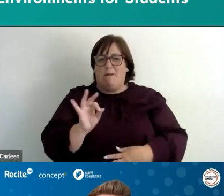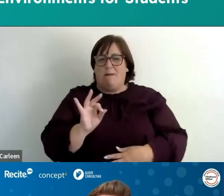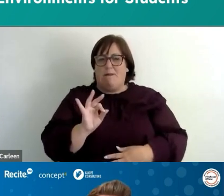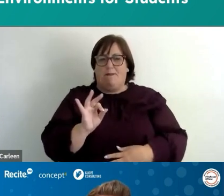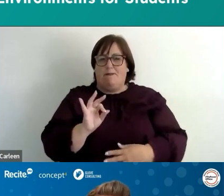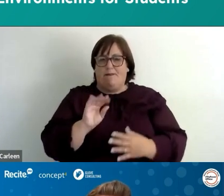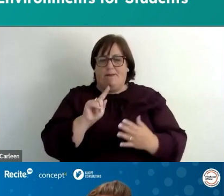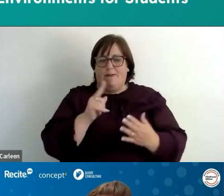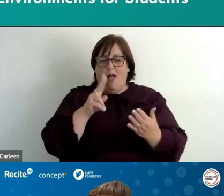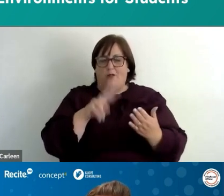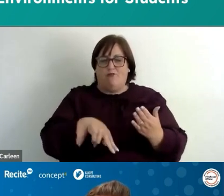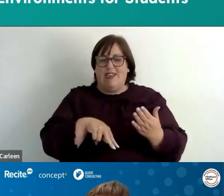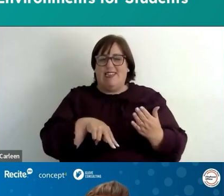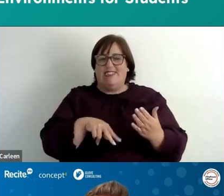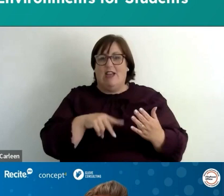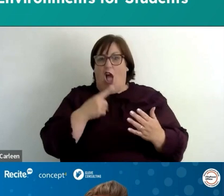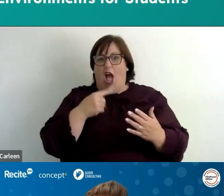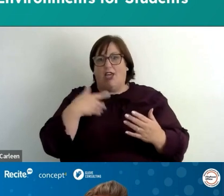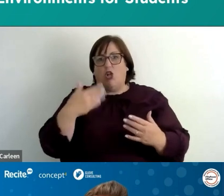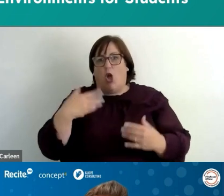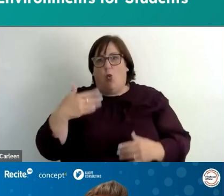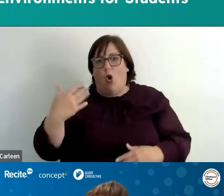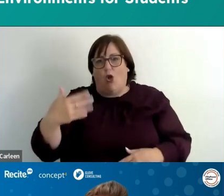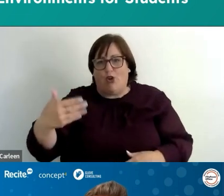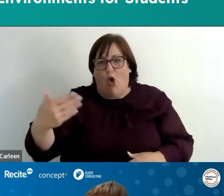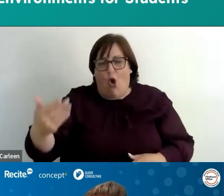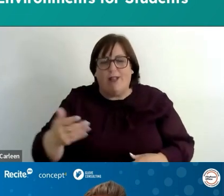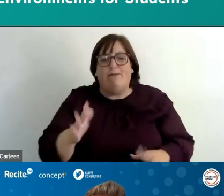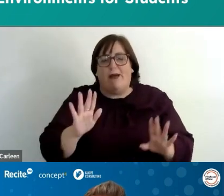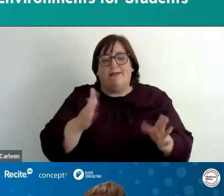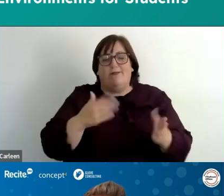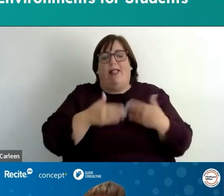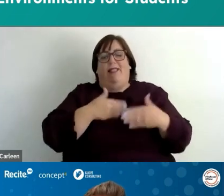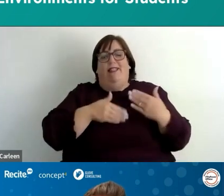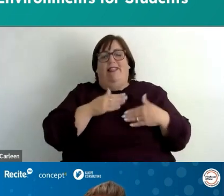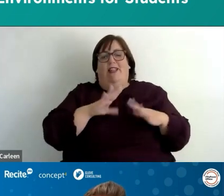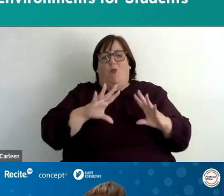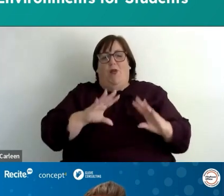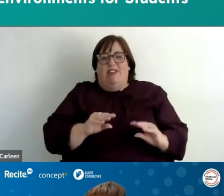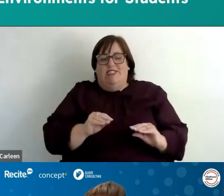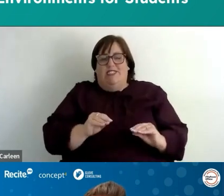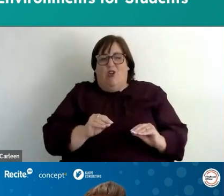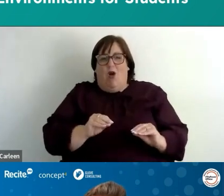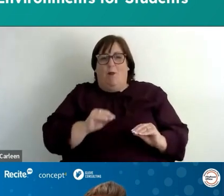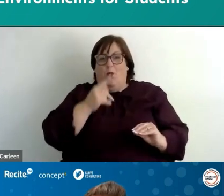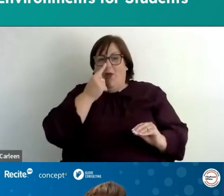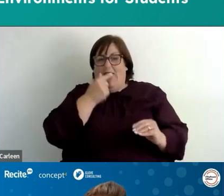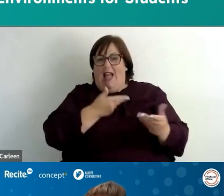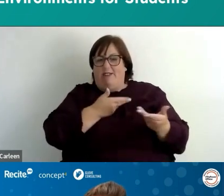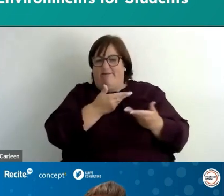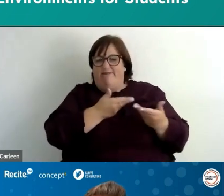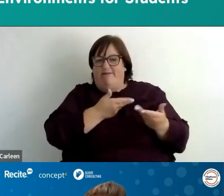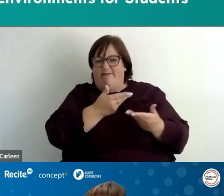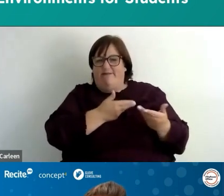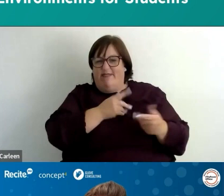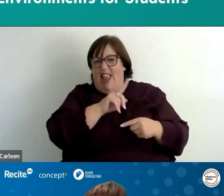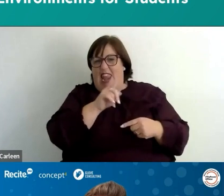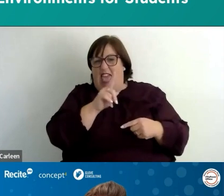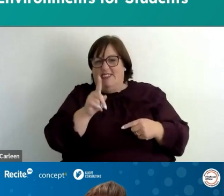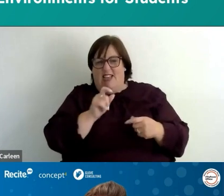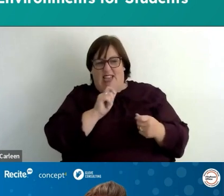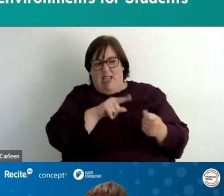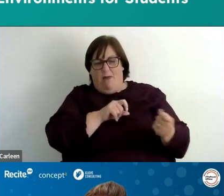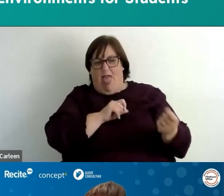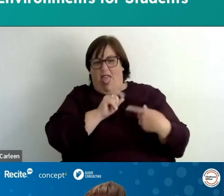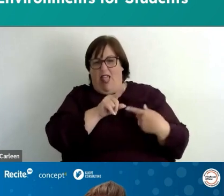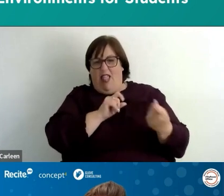going to stop it there. If that's something that needs to be taken to an email conversation offline, then I'm more than happy to have a